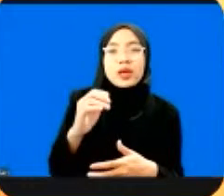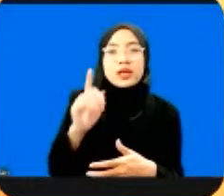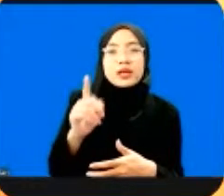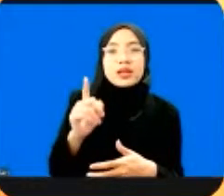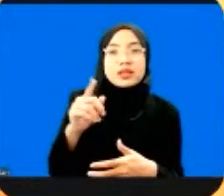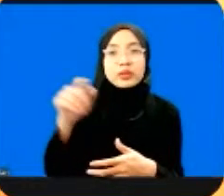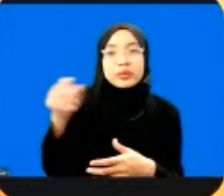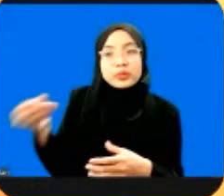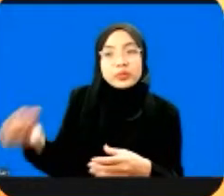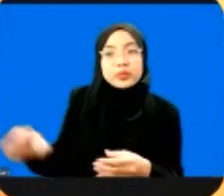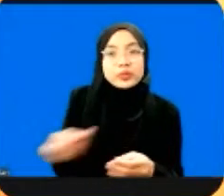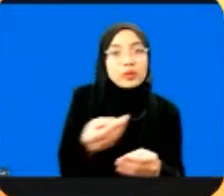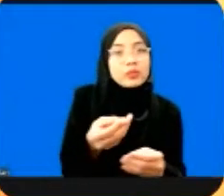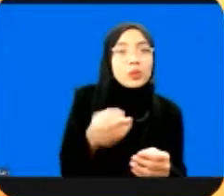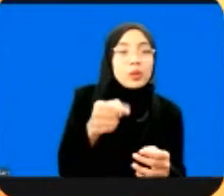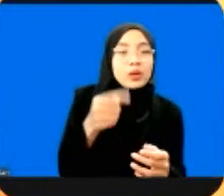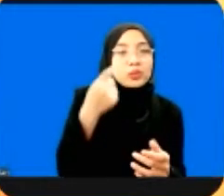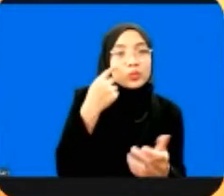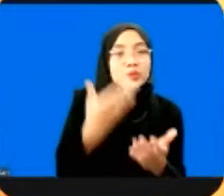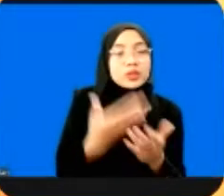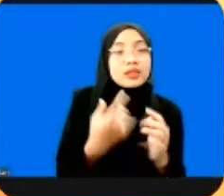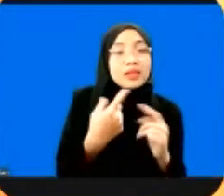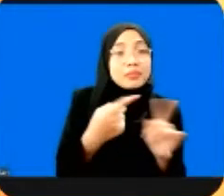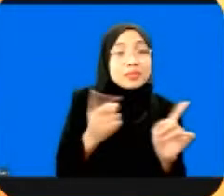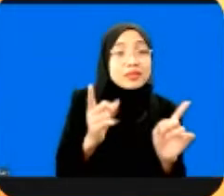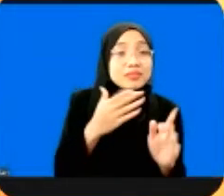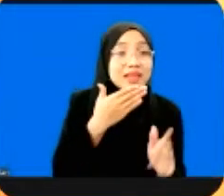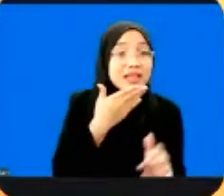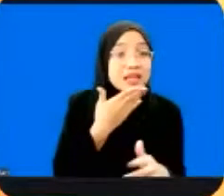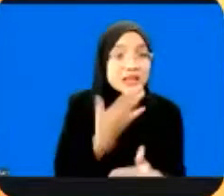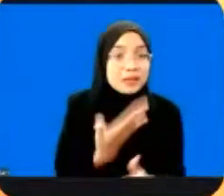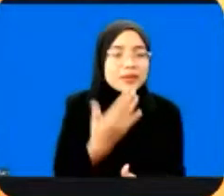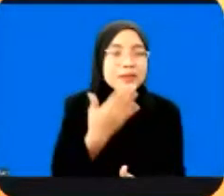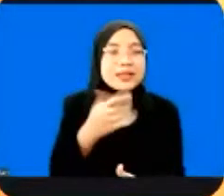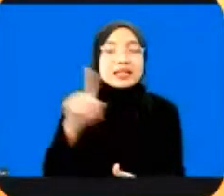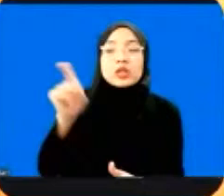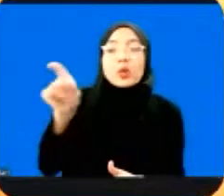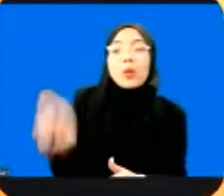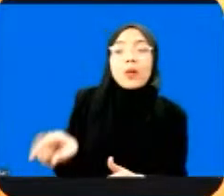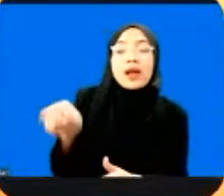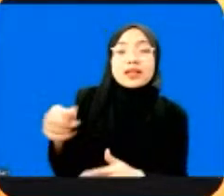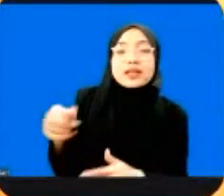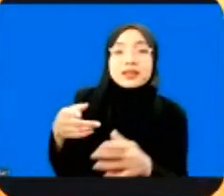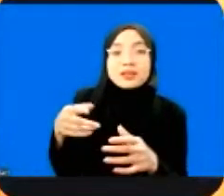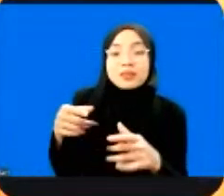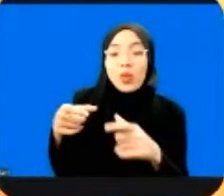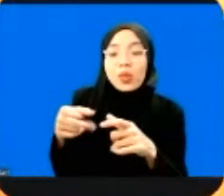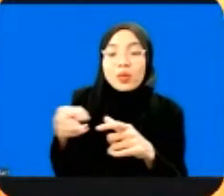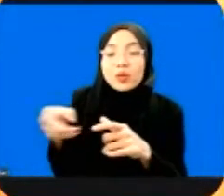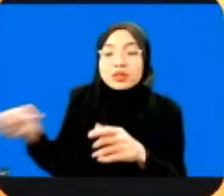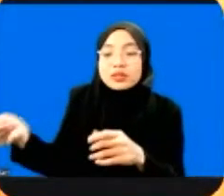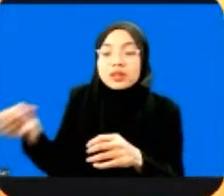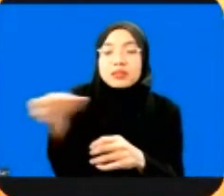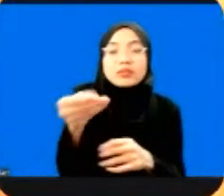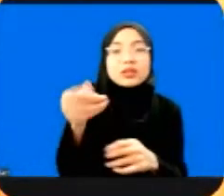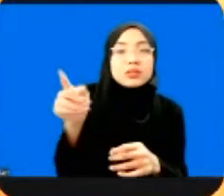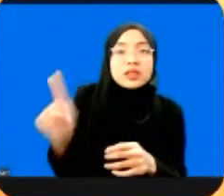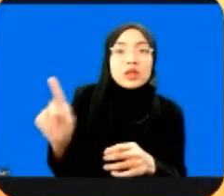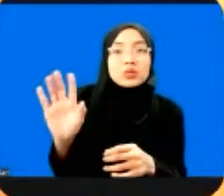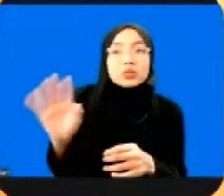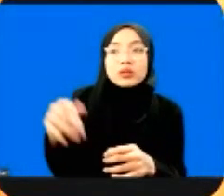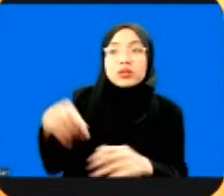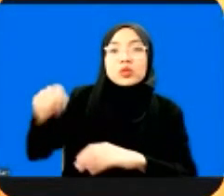punished for having no or weak evidentiary basis for raising that